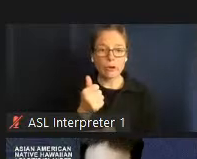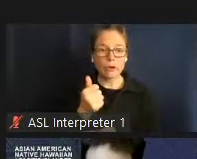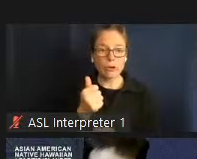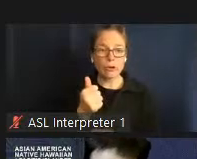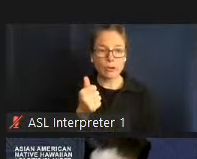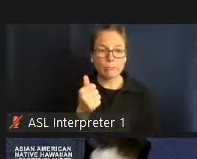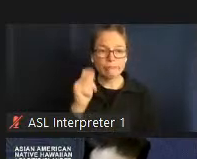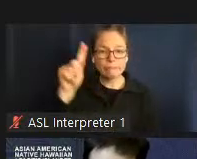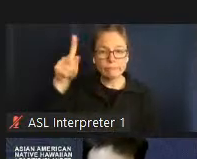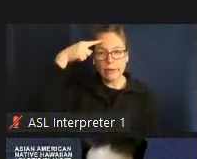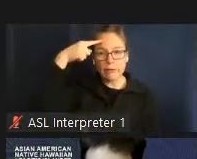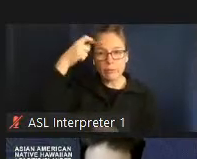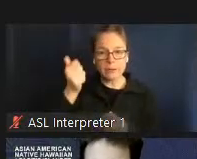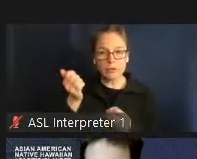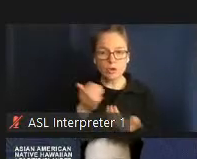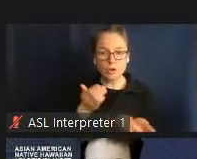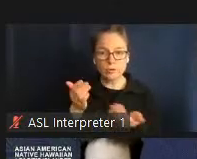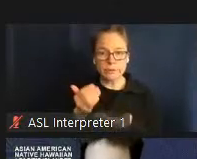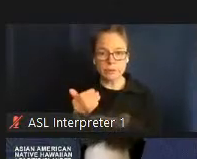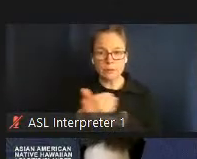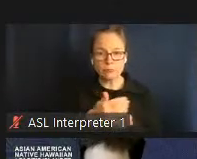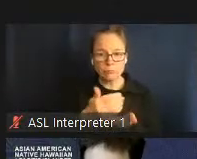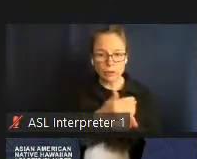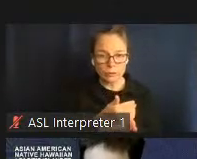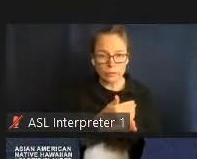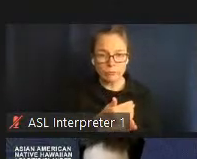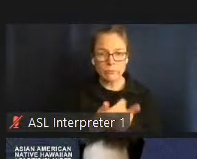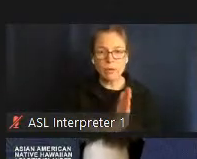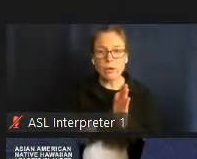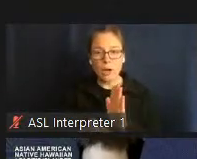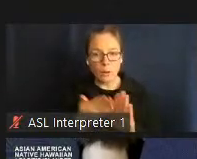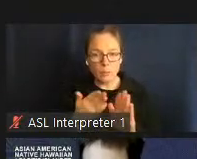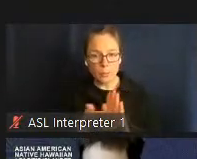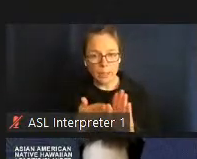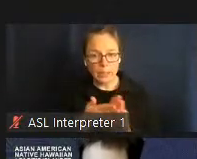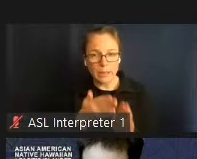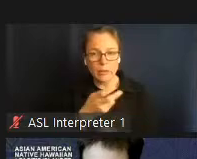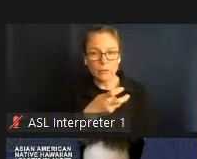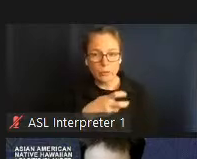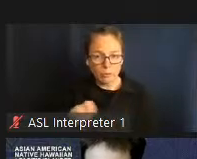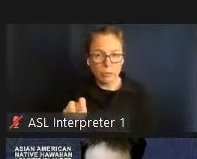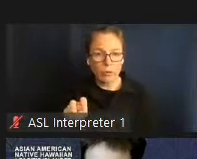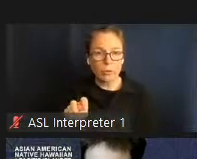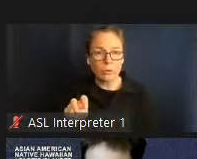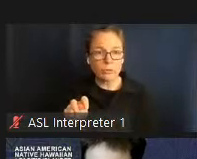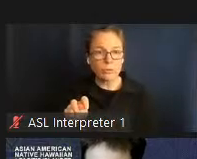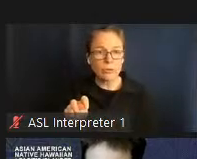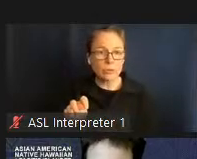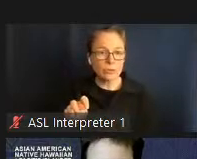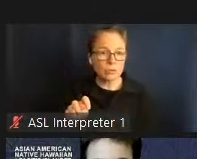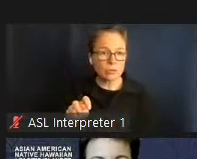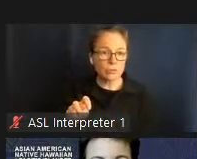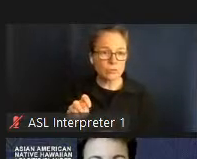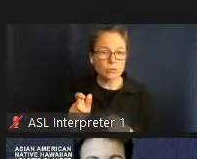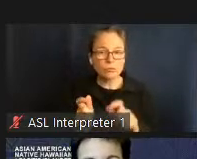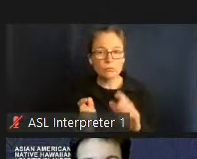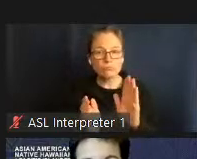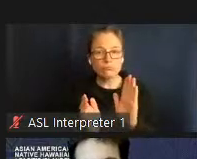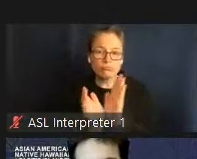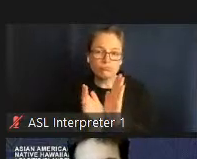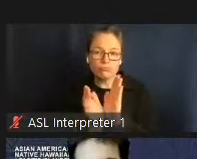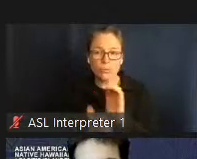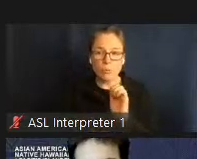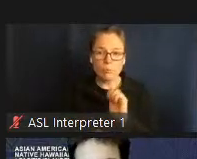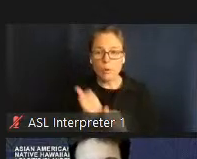intergovernmental revenues, and then operating transfers in make the lion's share of the